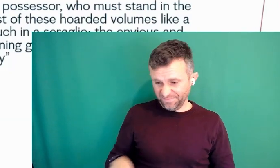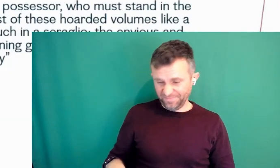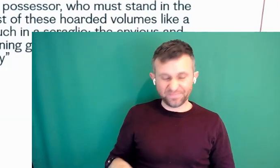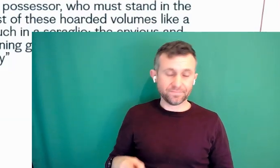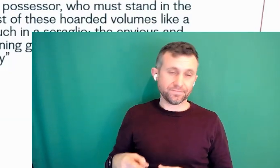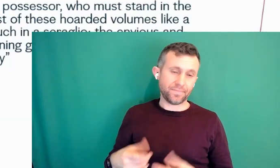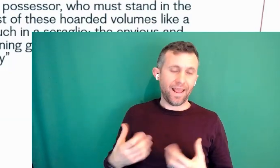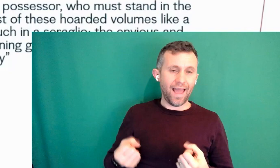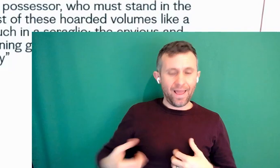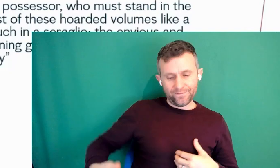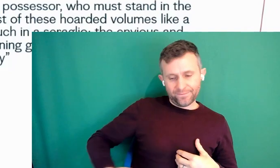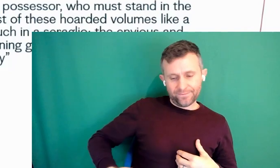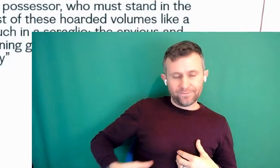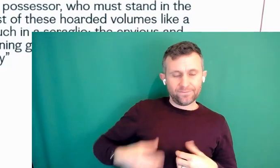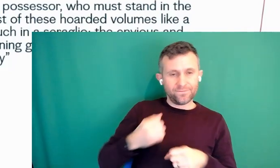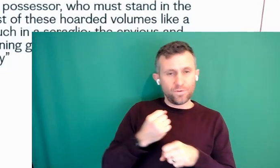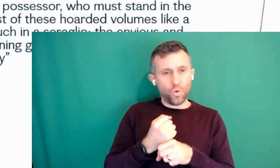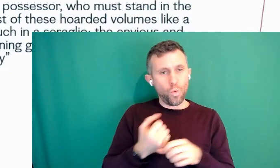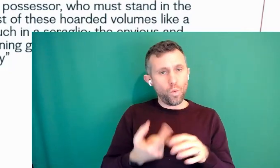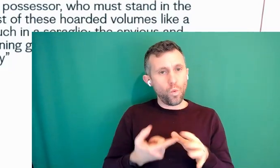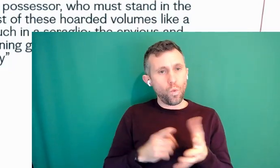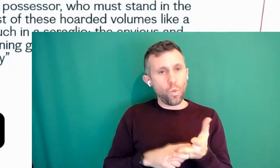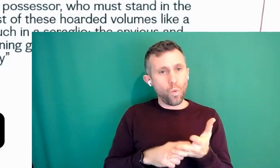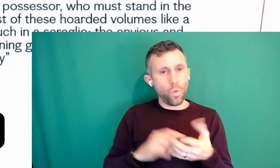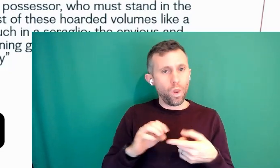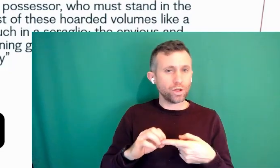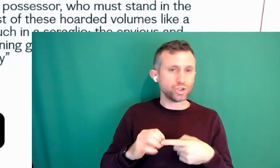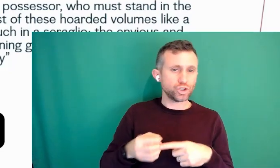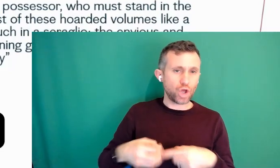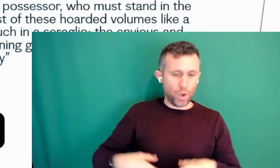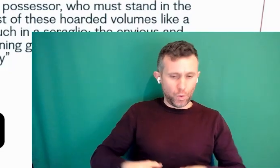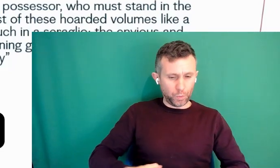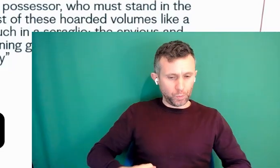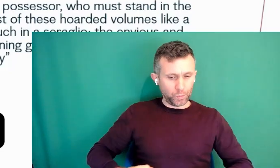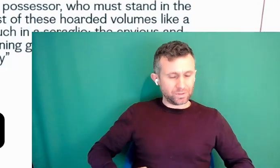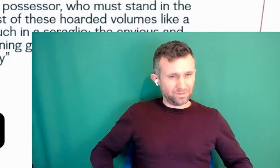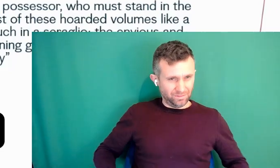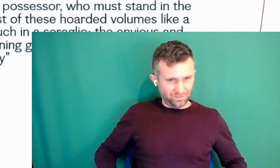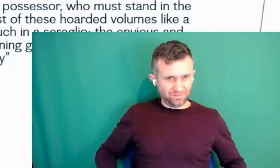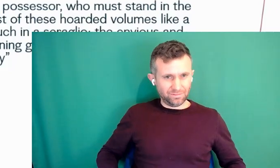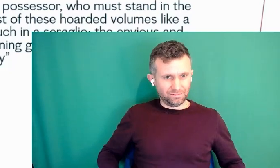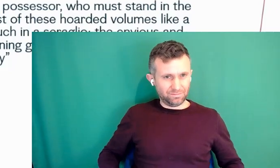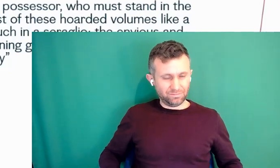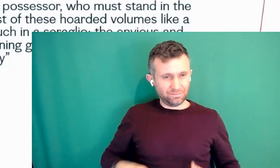without George's bad behaviour, we probably wouldn't have the museum today.